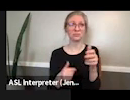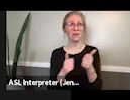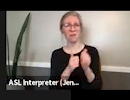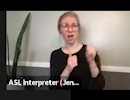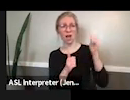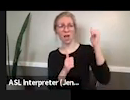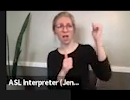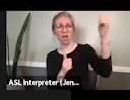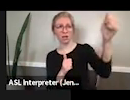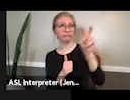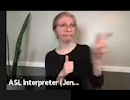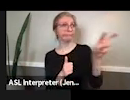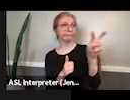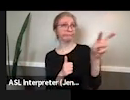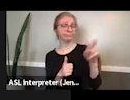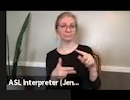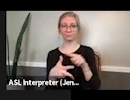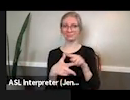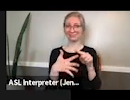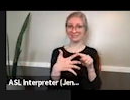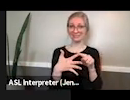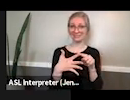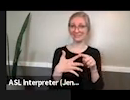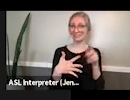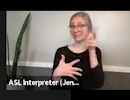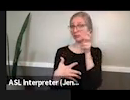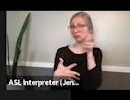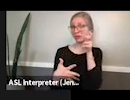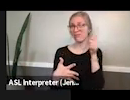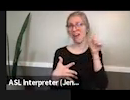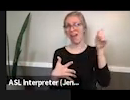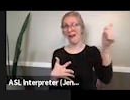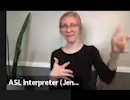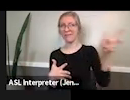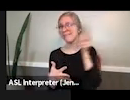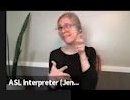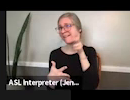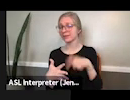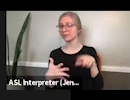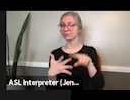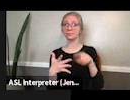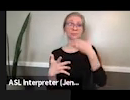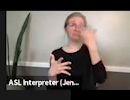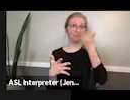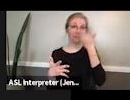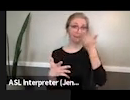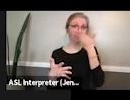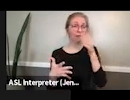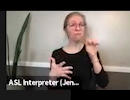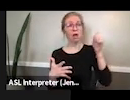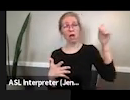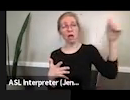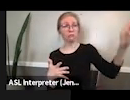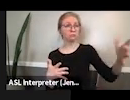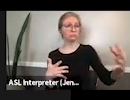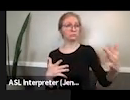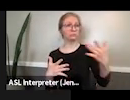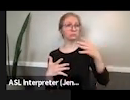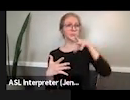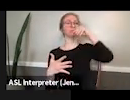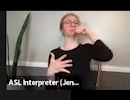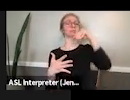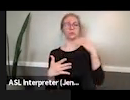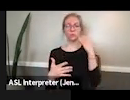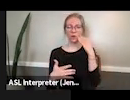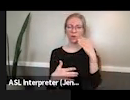from you. You can hear things far, far away from you. And you can smell things far away from you. You know, that whole thing about anybody